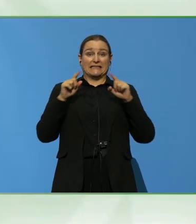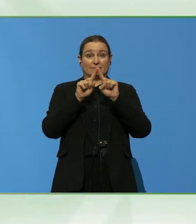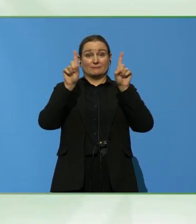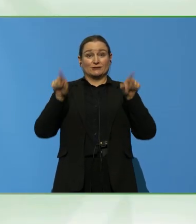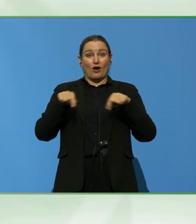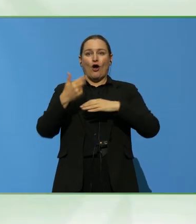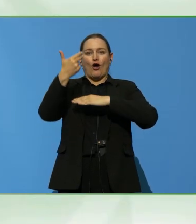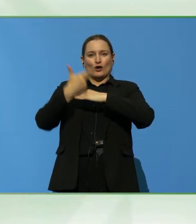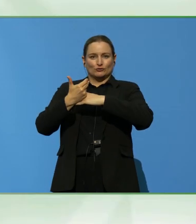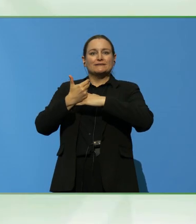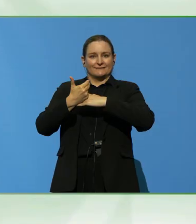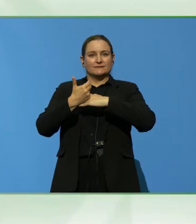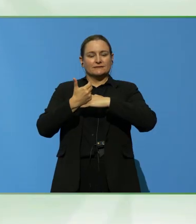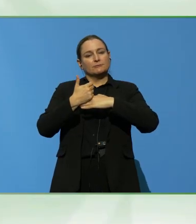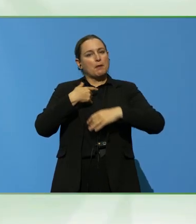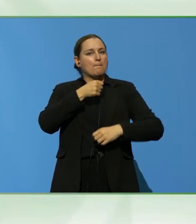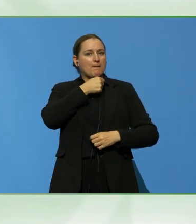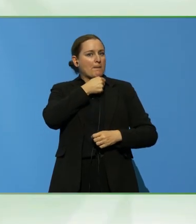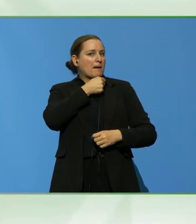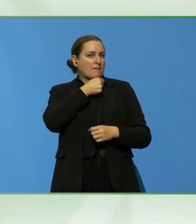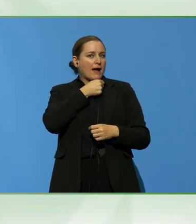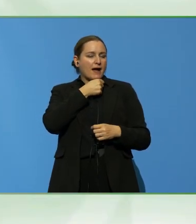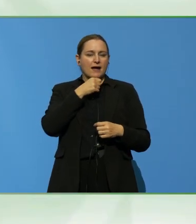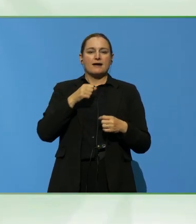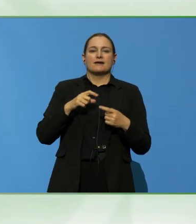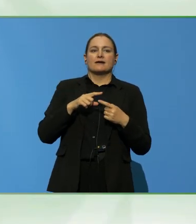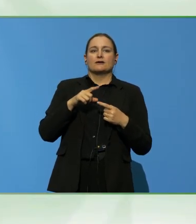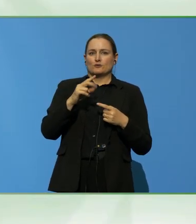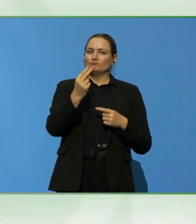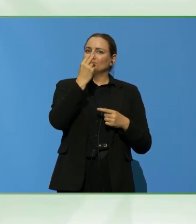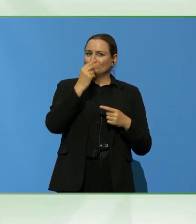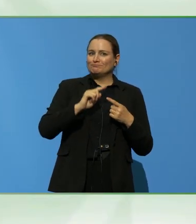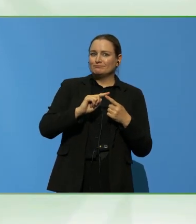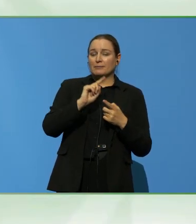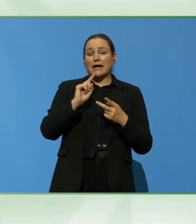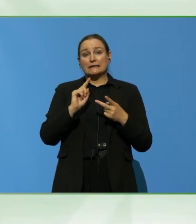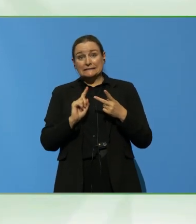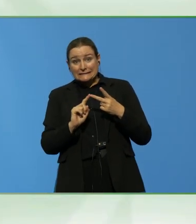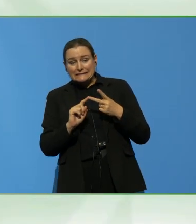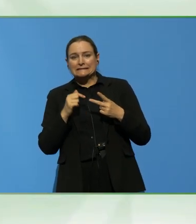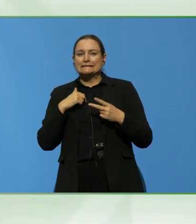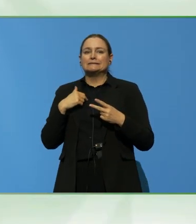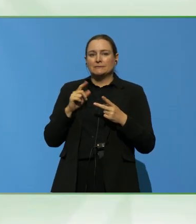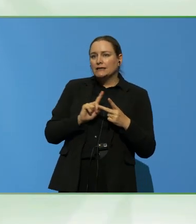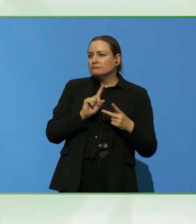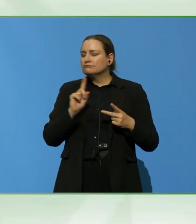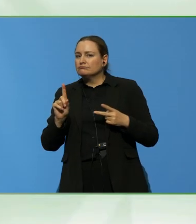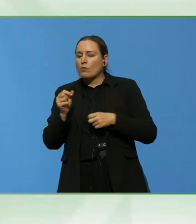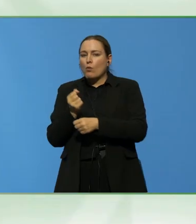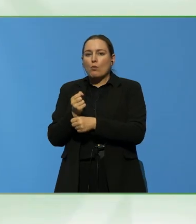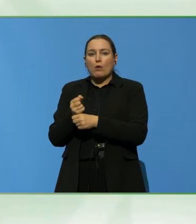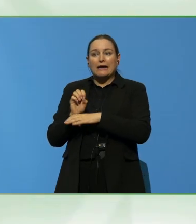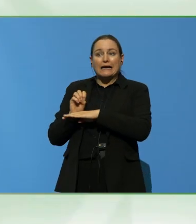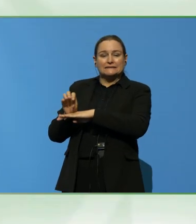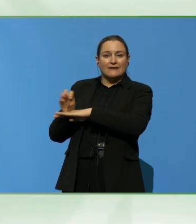which means that you're someone in front of the camera, but I also work in an advisory capacity to the